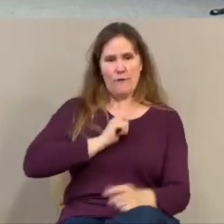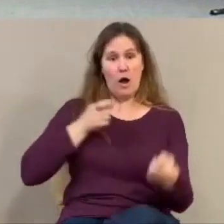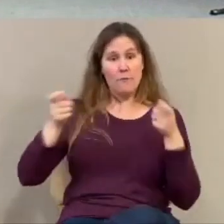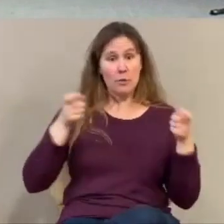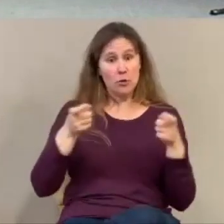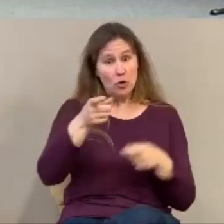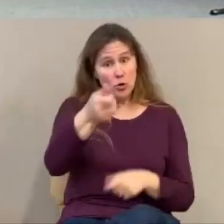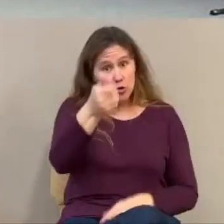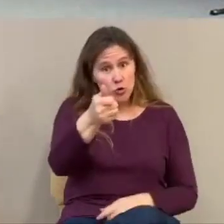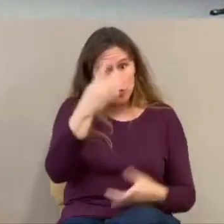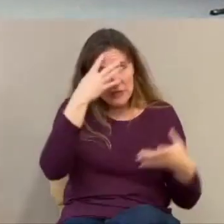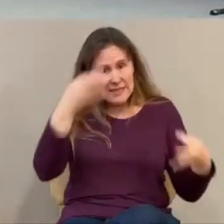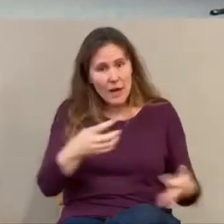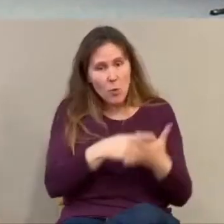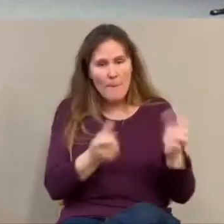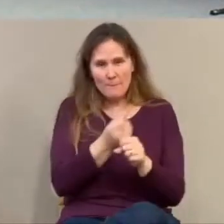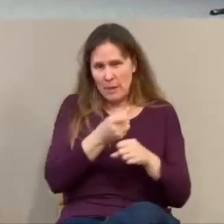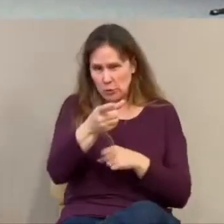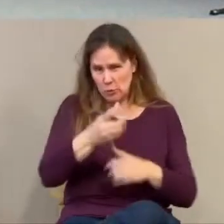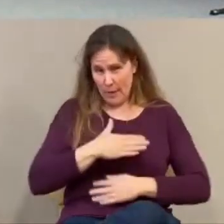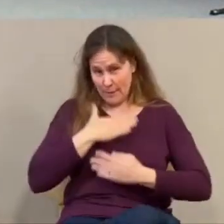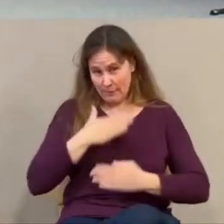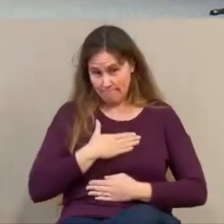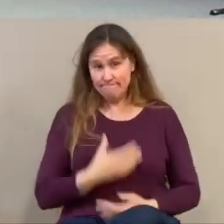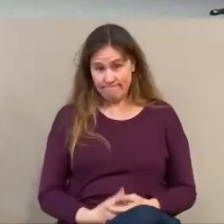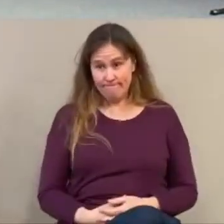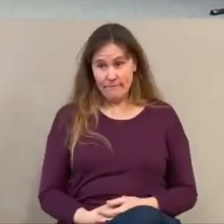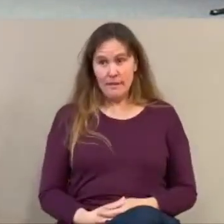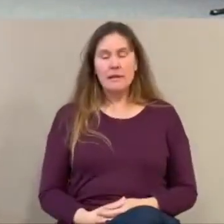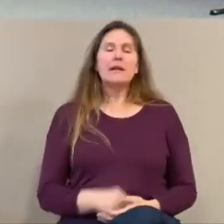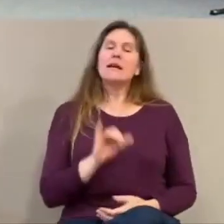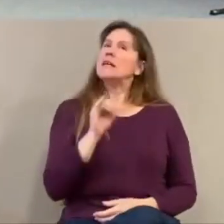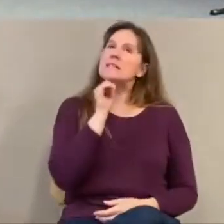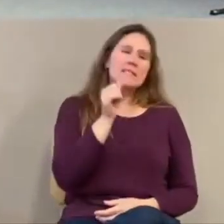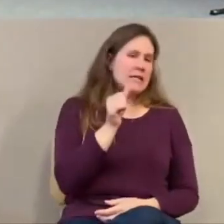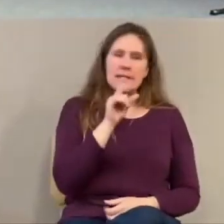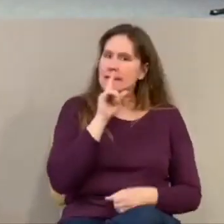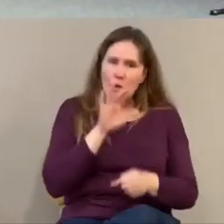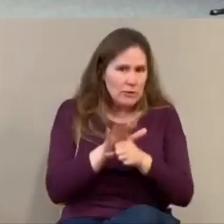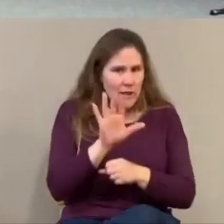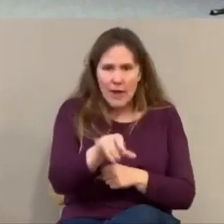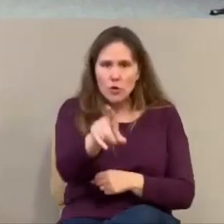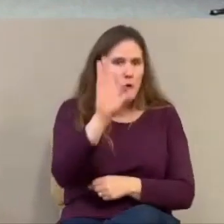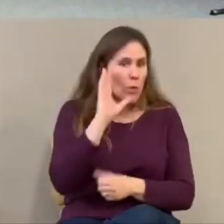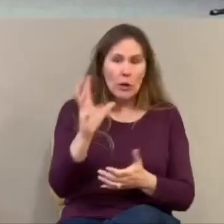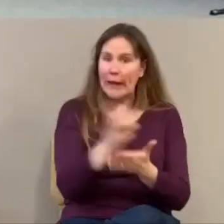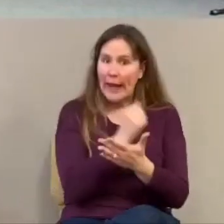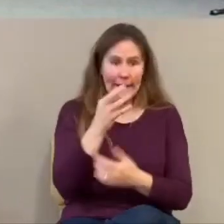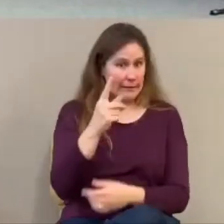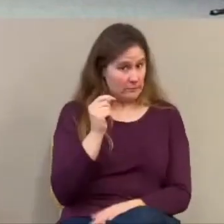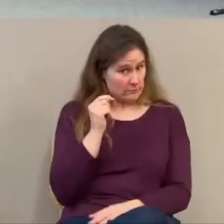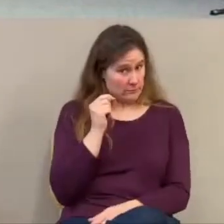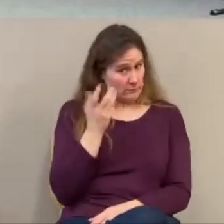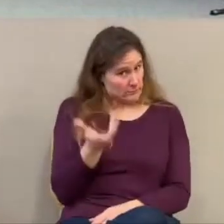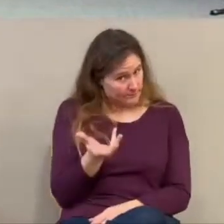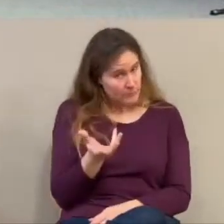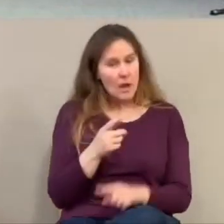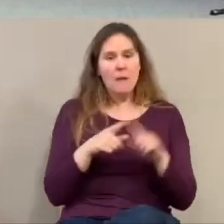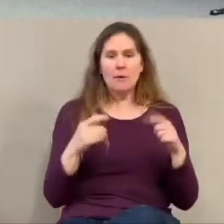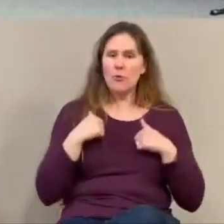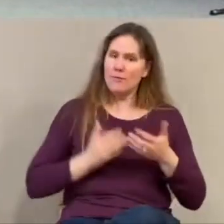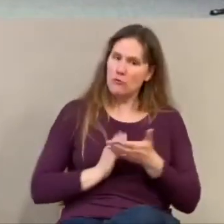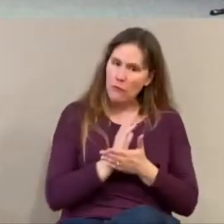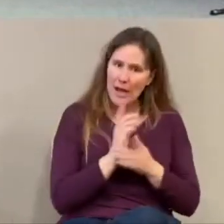You decide what makes you happy. Now, it doesn't guarantee that you will get it, but you